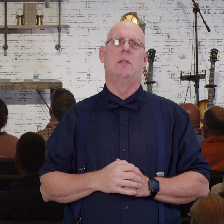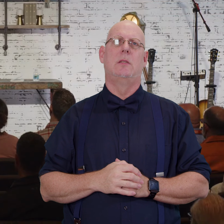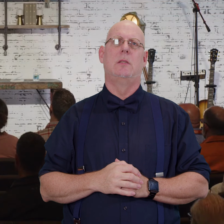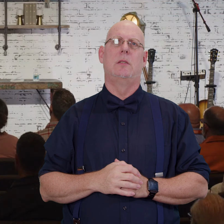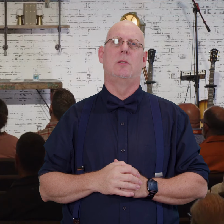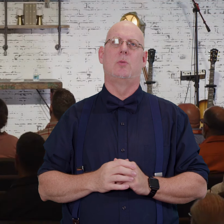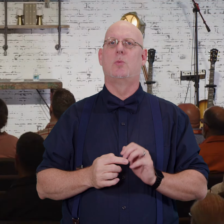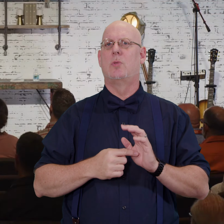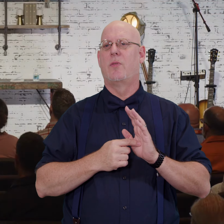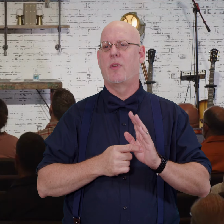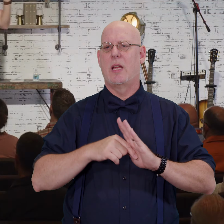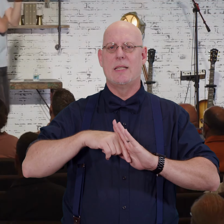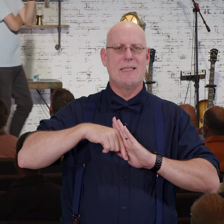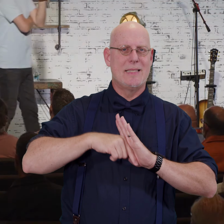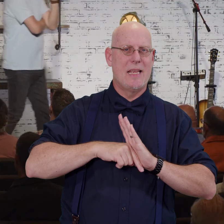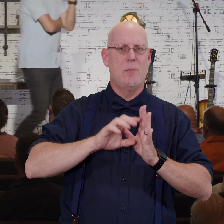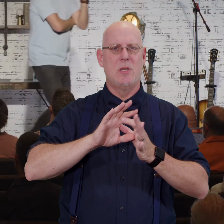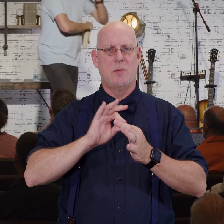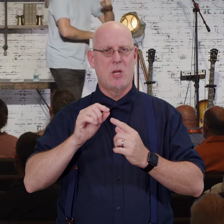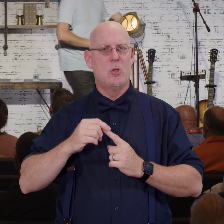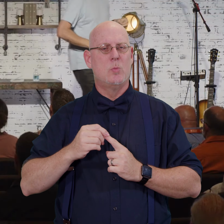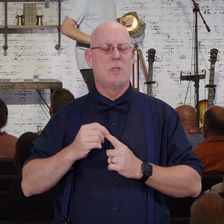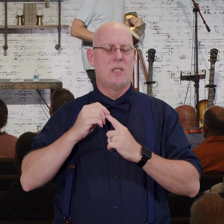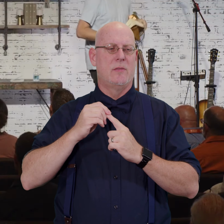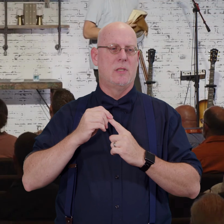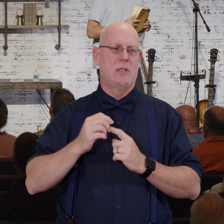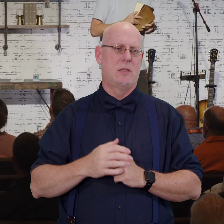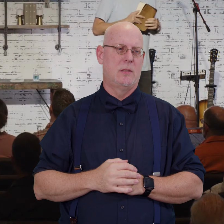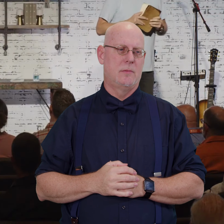to convey a deep spiritual significance.